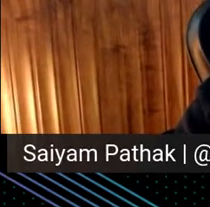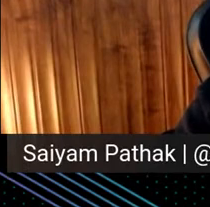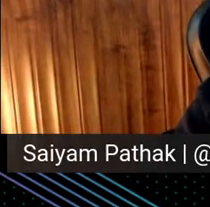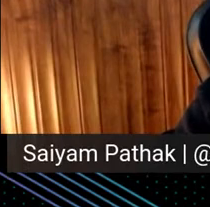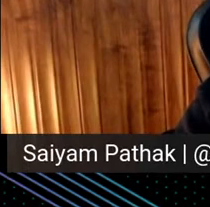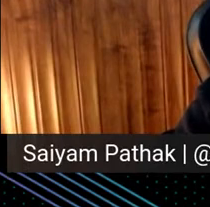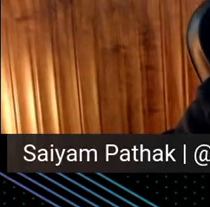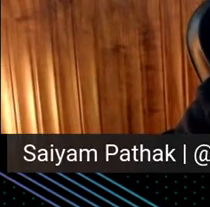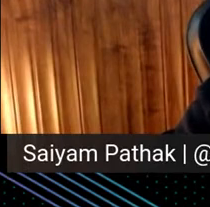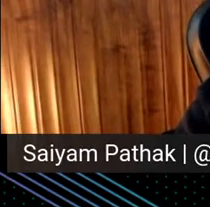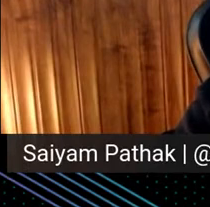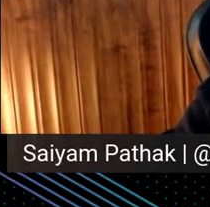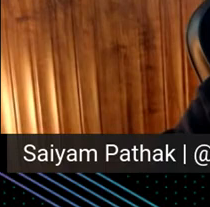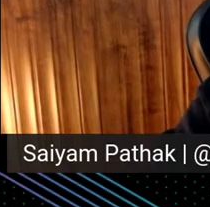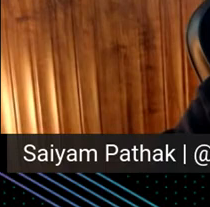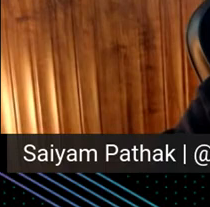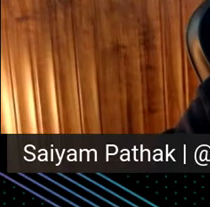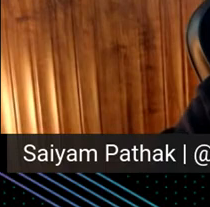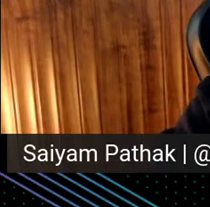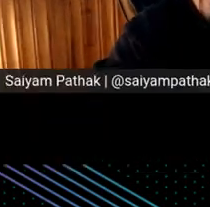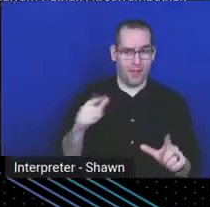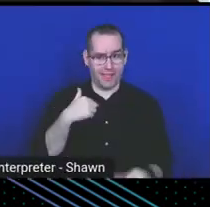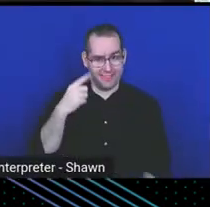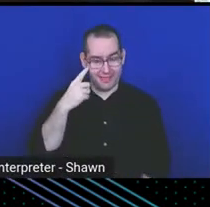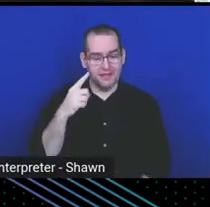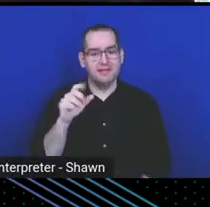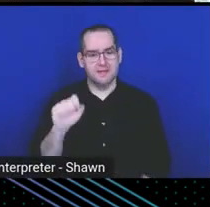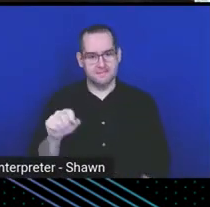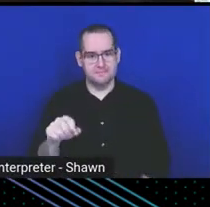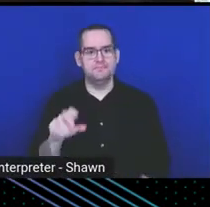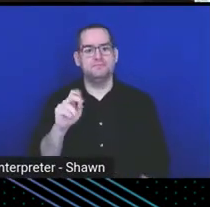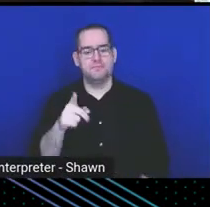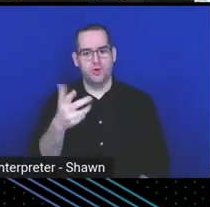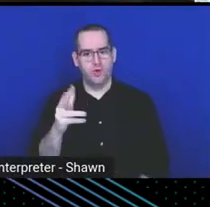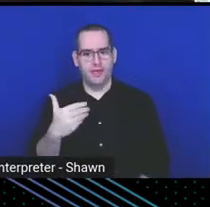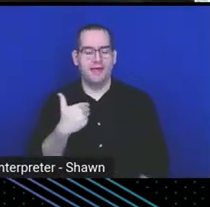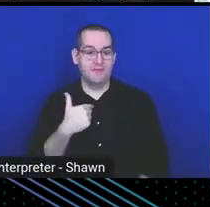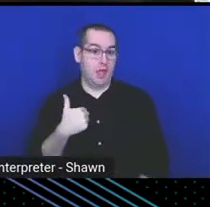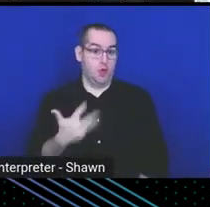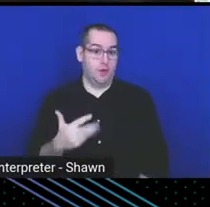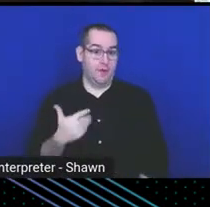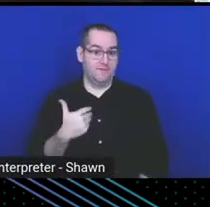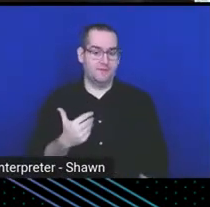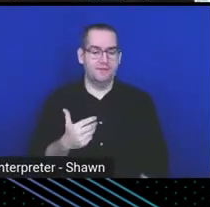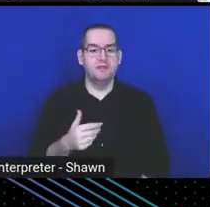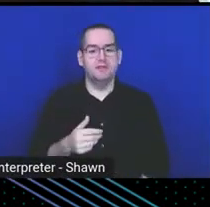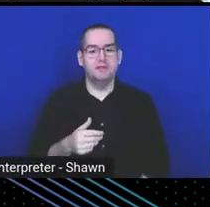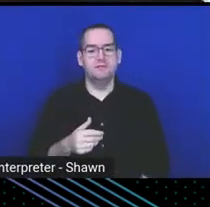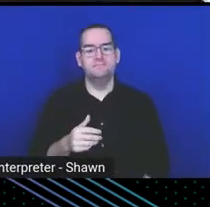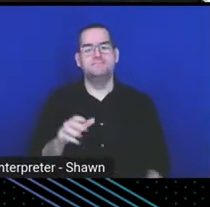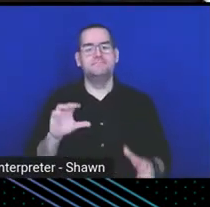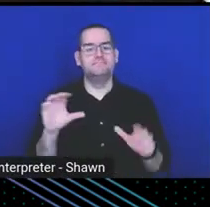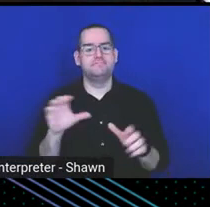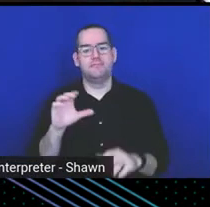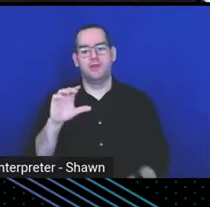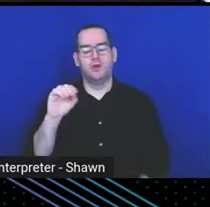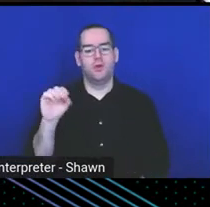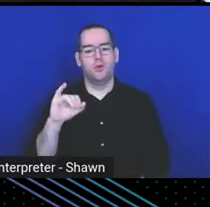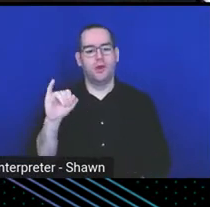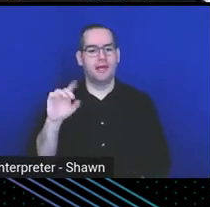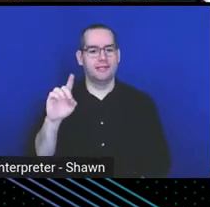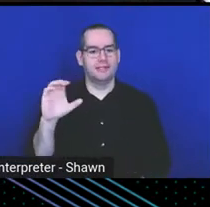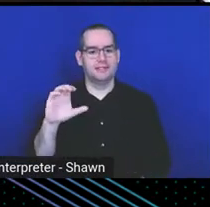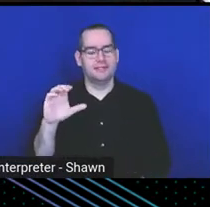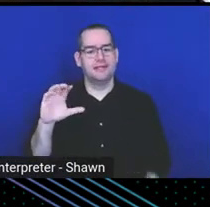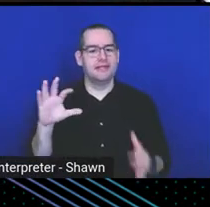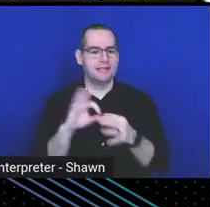Safari browser, I believe. So, yep. So I already have done the OIDC connect for